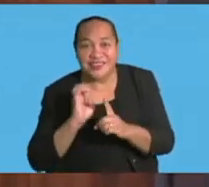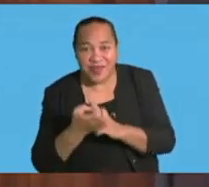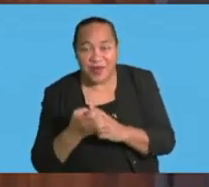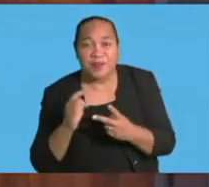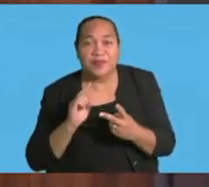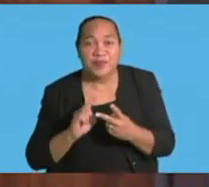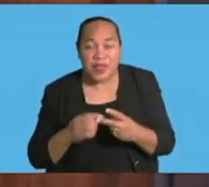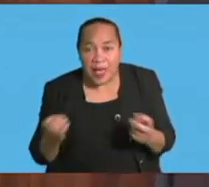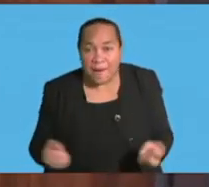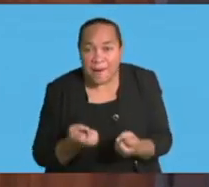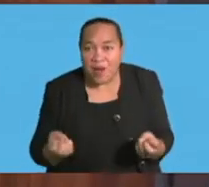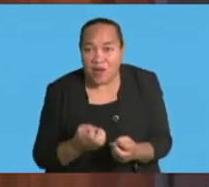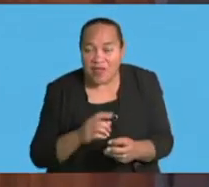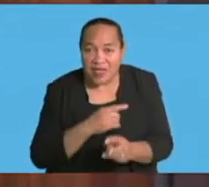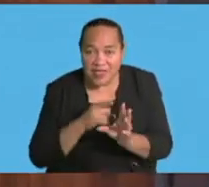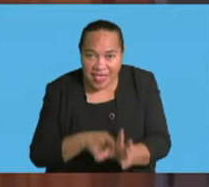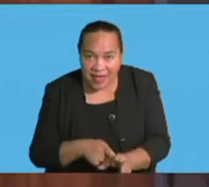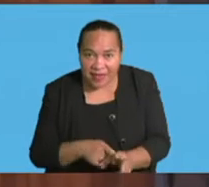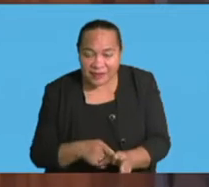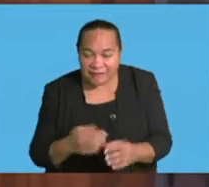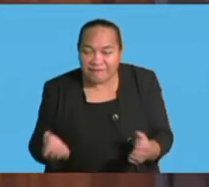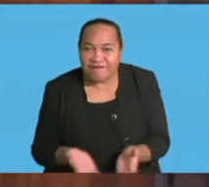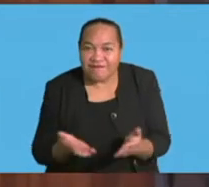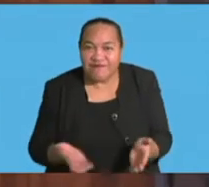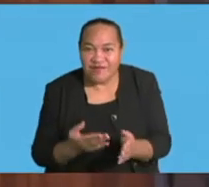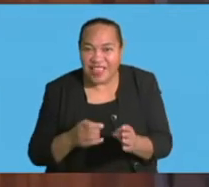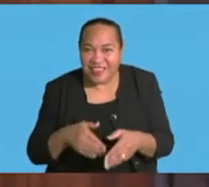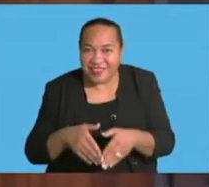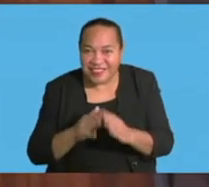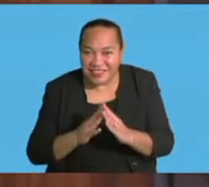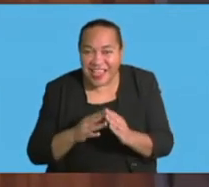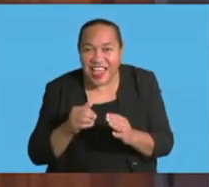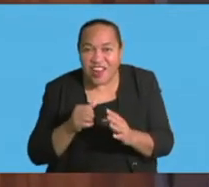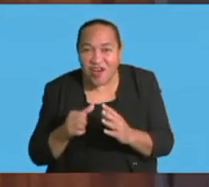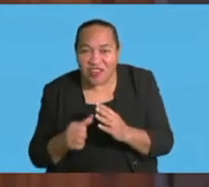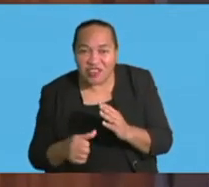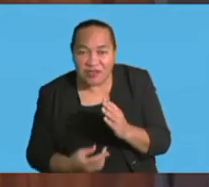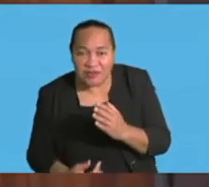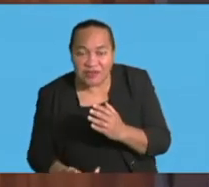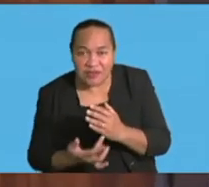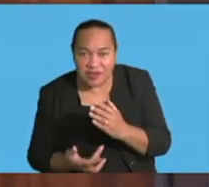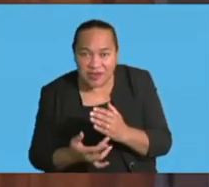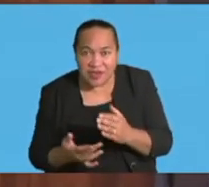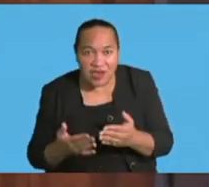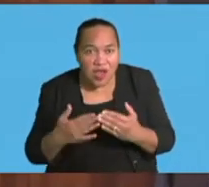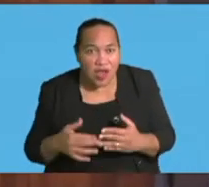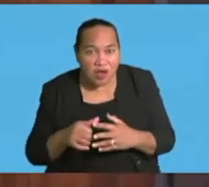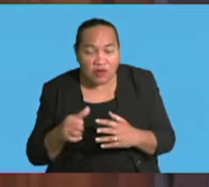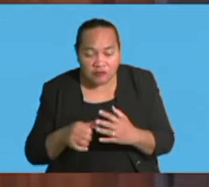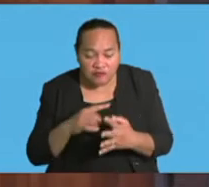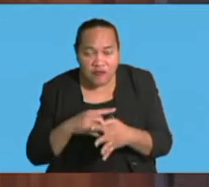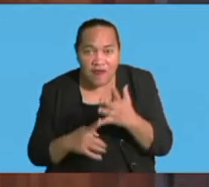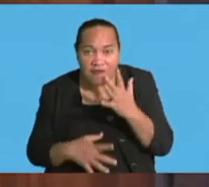empowering the young, spurring technology and innovation, and building certainty in an uncertain world. These